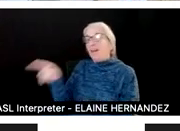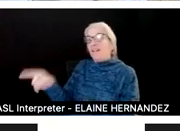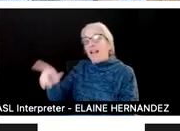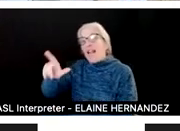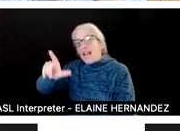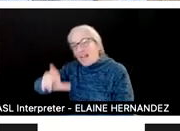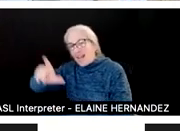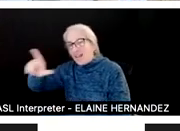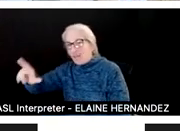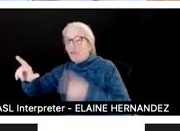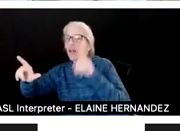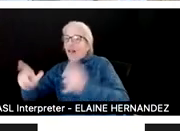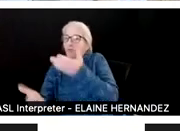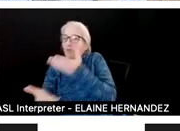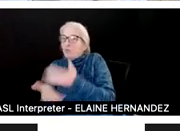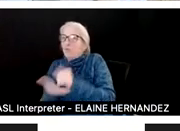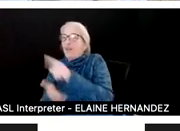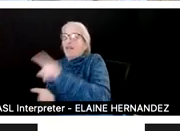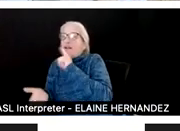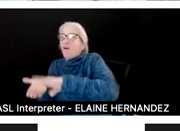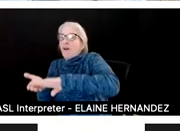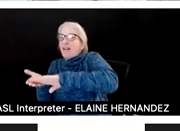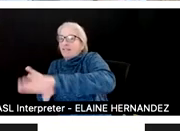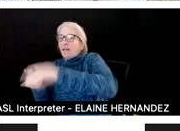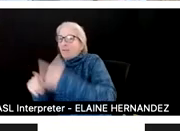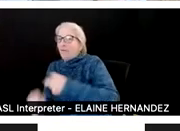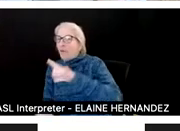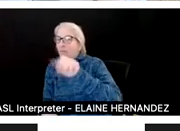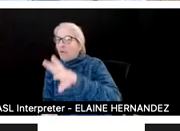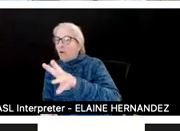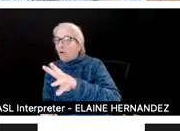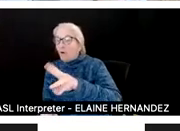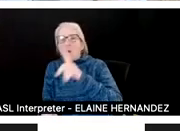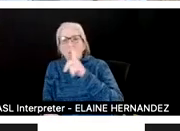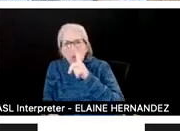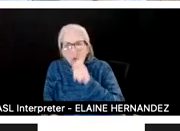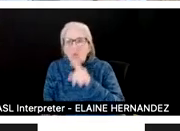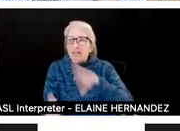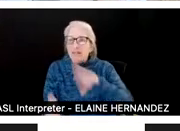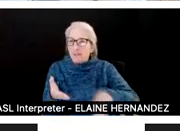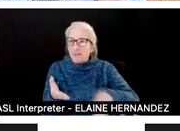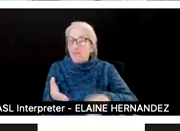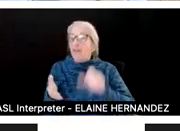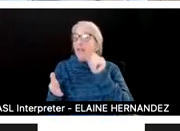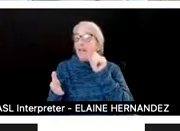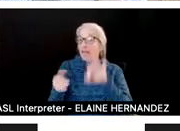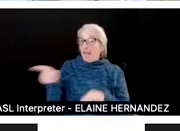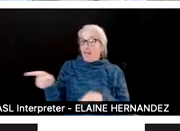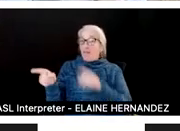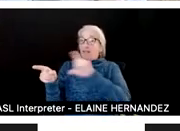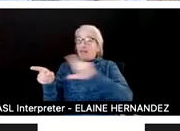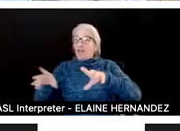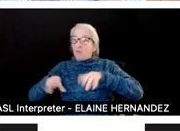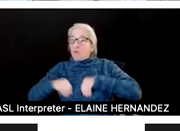exempt from this. So who is exempt? It exempts landlords who own 4 or fewer units.